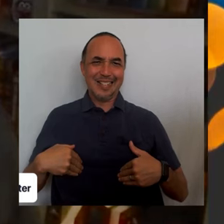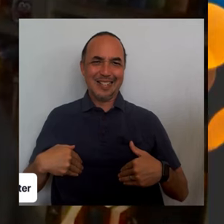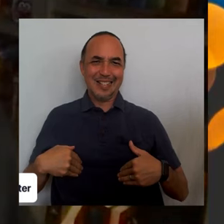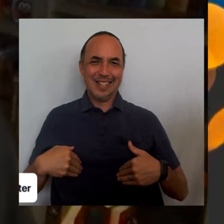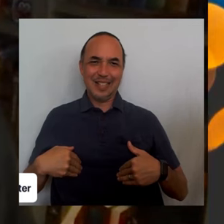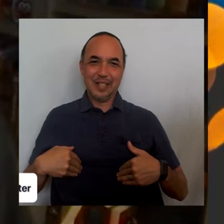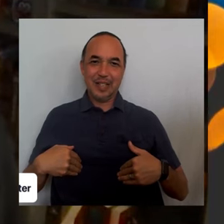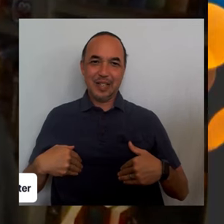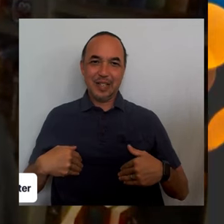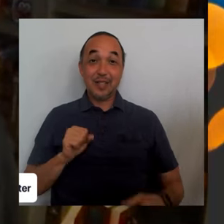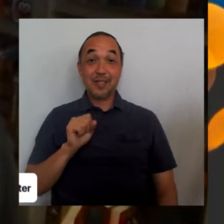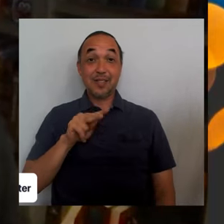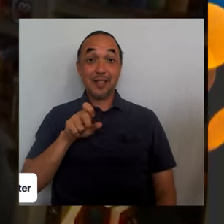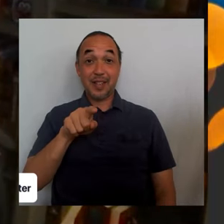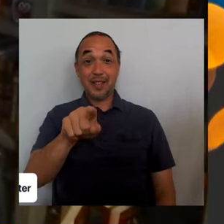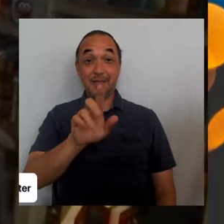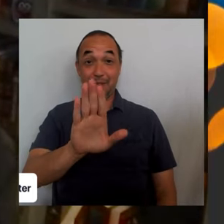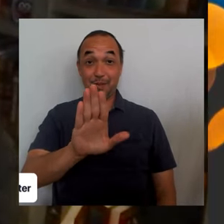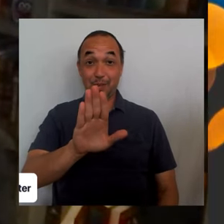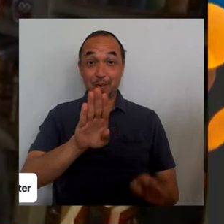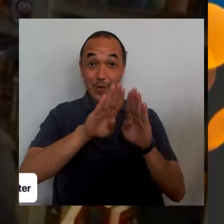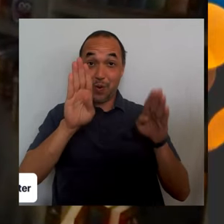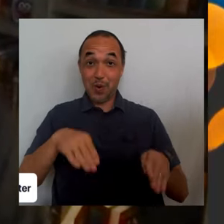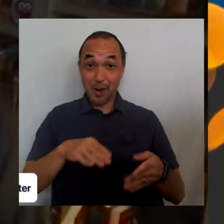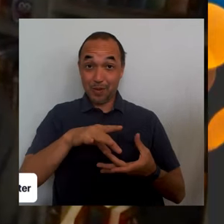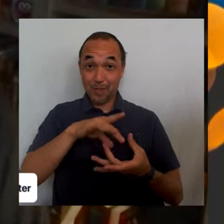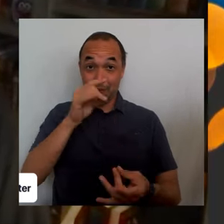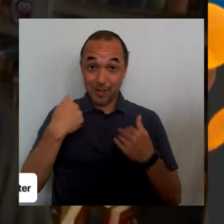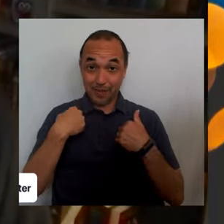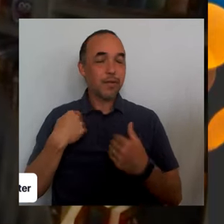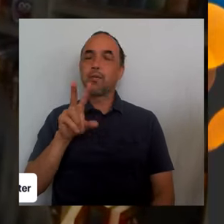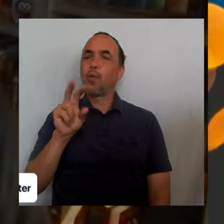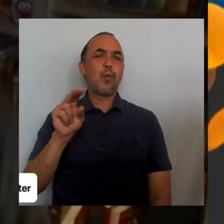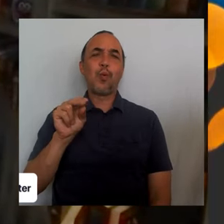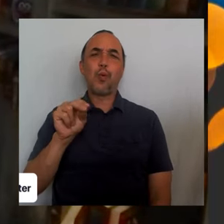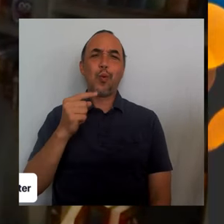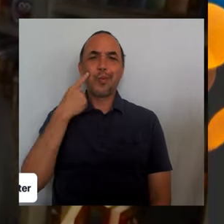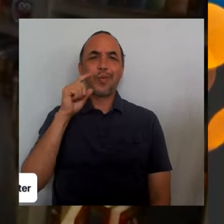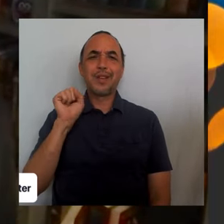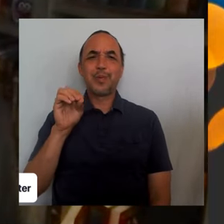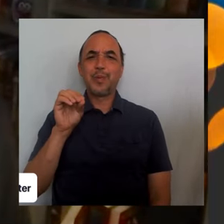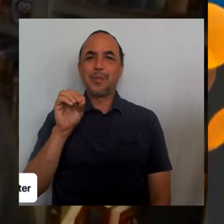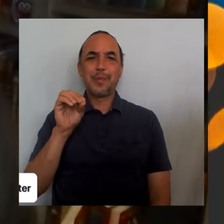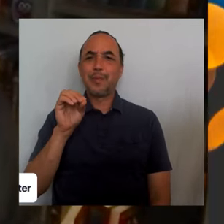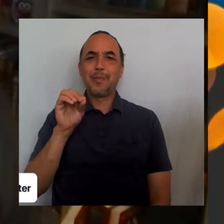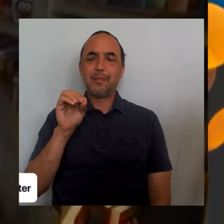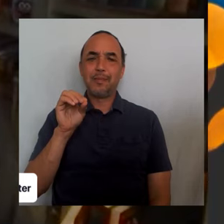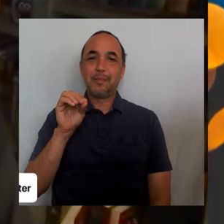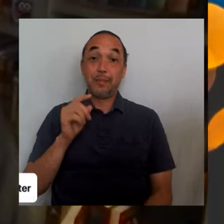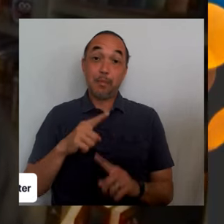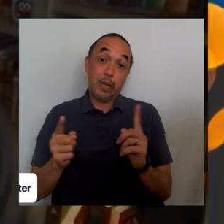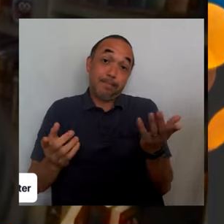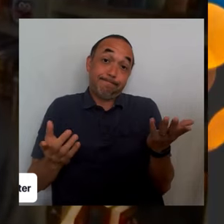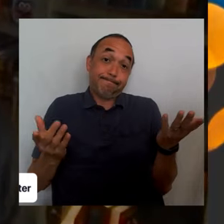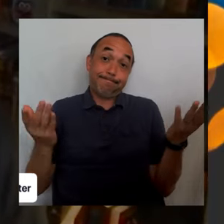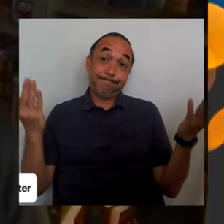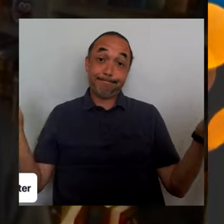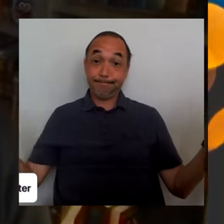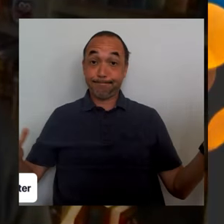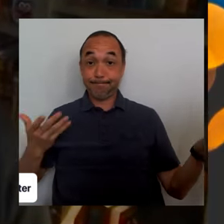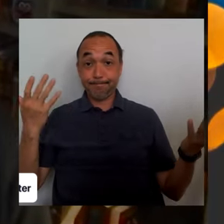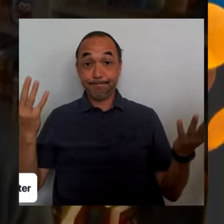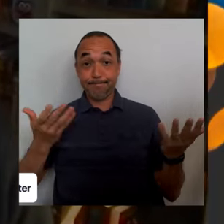Steve, is your house haunted? No. I mean, I don't think so. But then again, we don't know